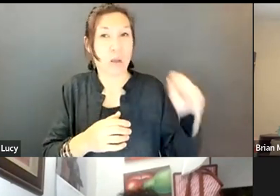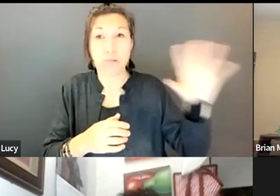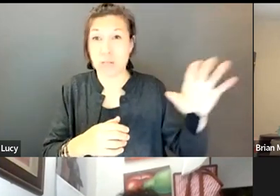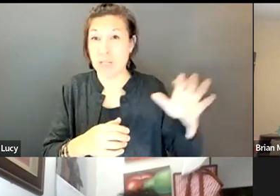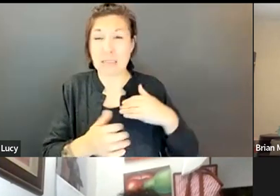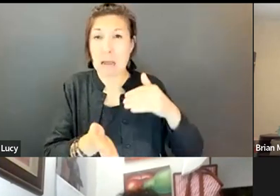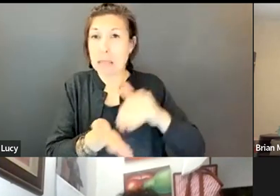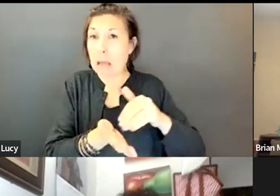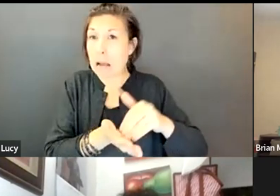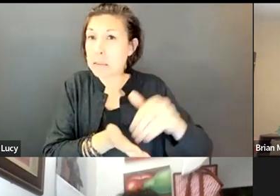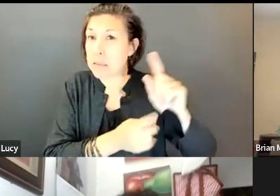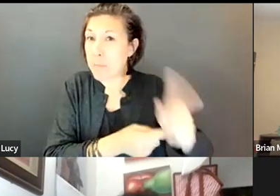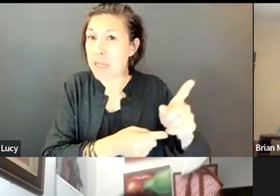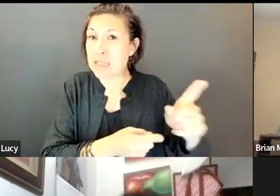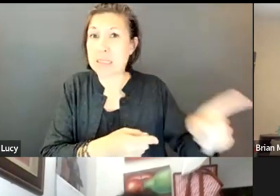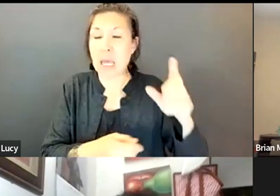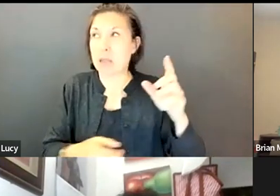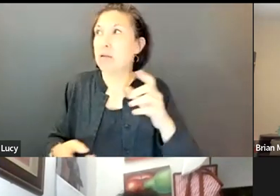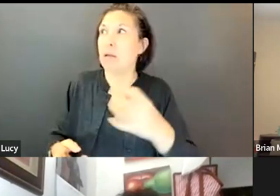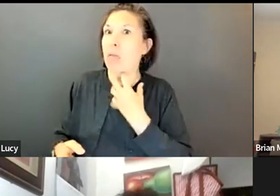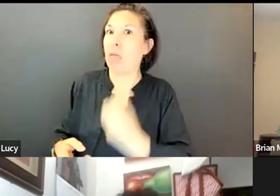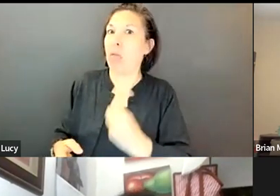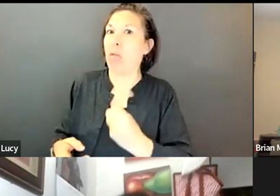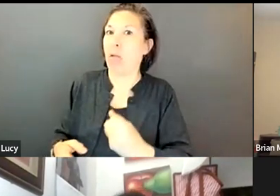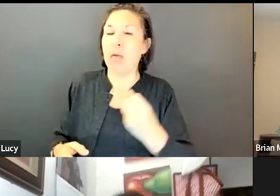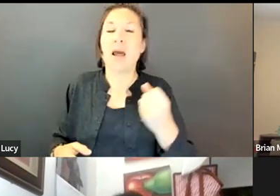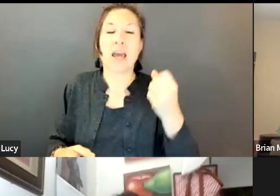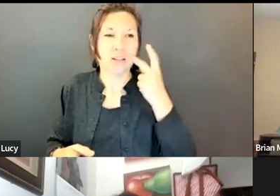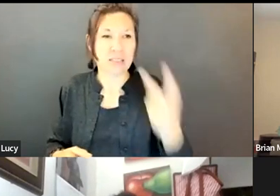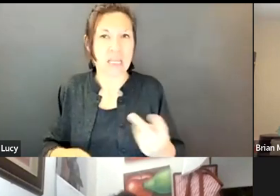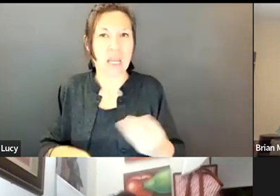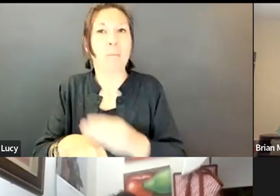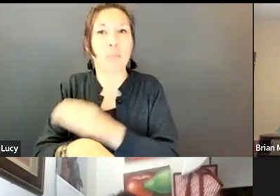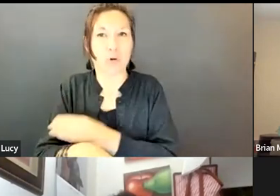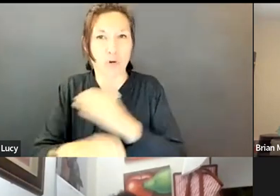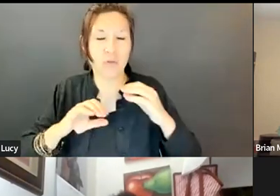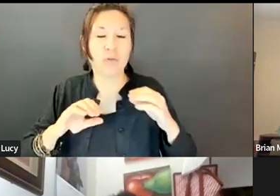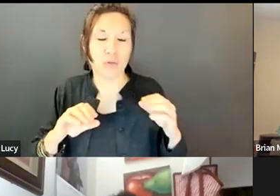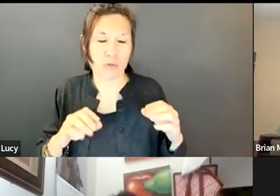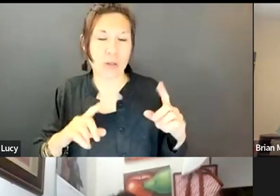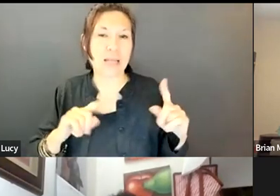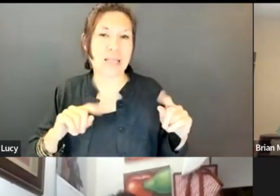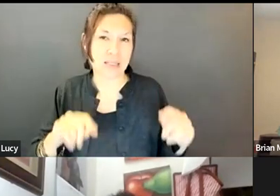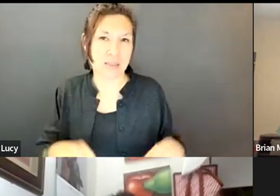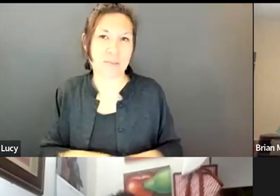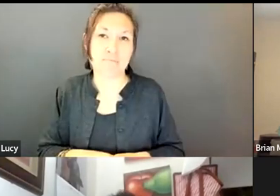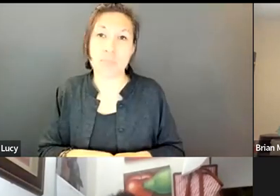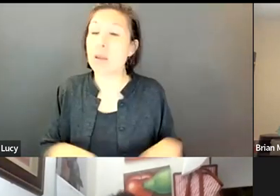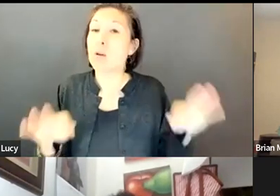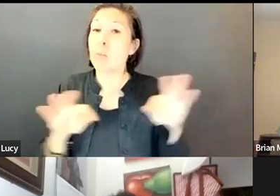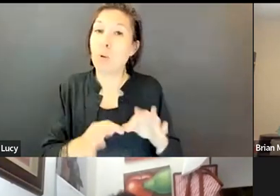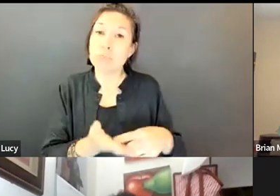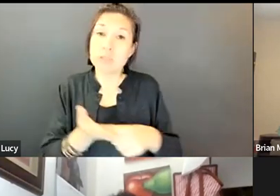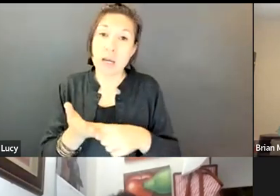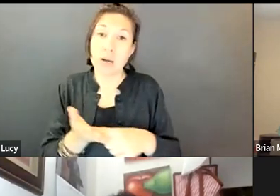day um you know type of thing so I think you're absolutely right that dialogue is key the education piece is key um you know to miss